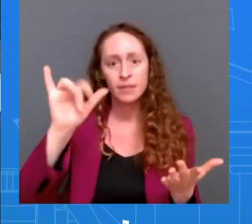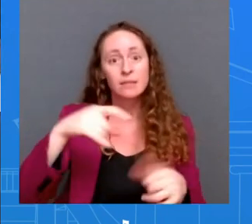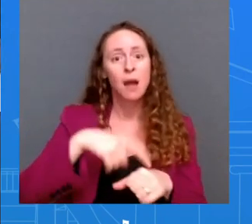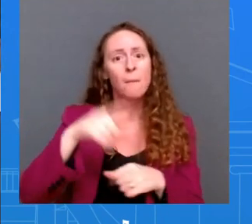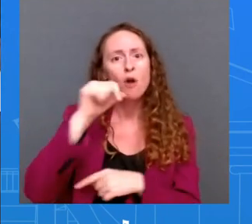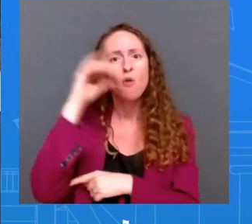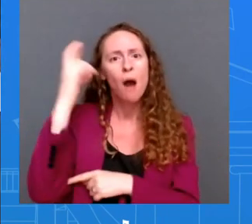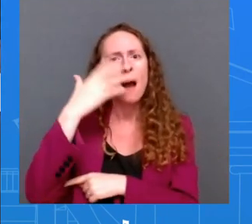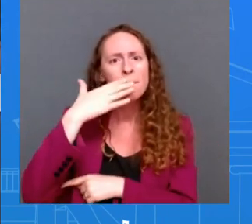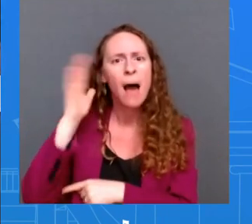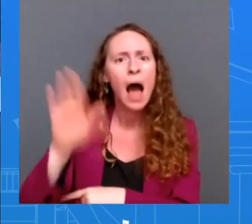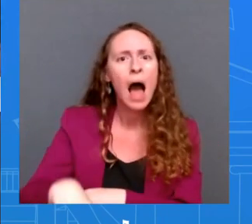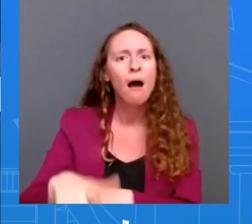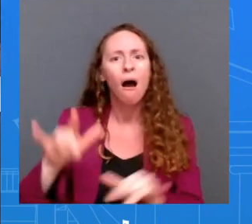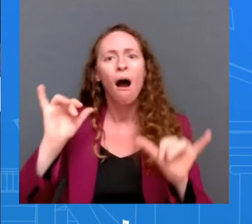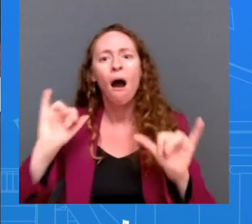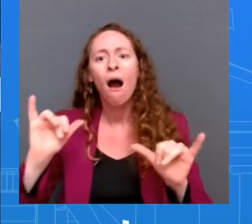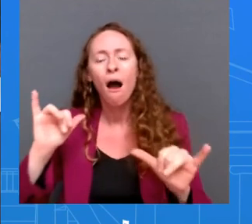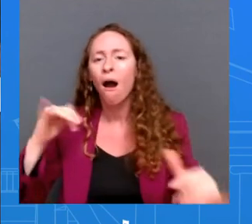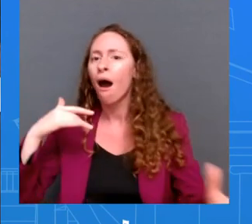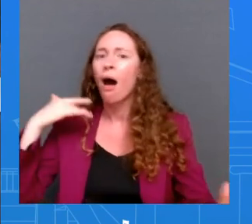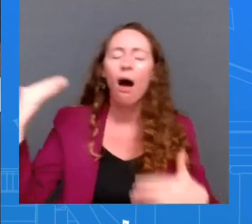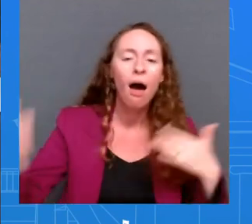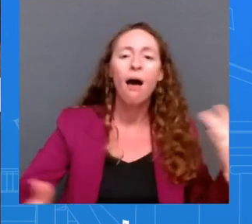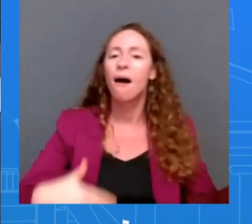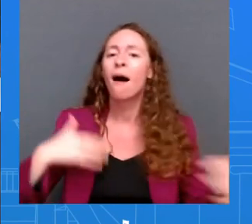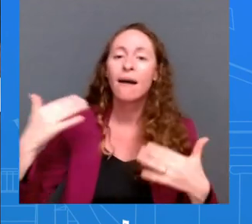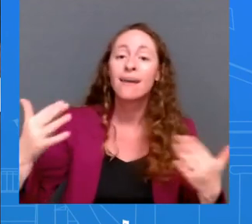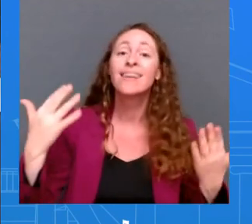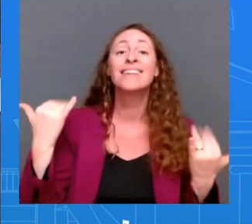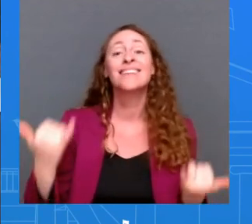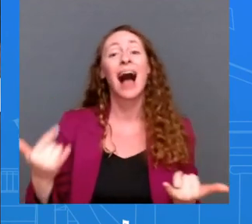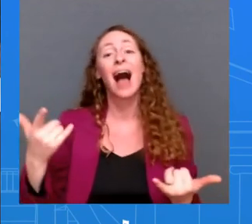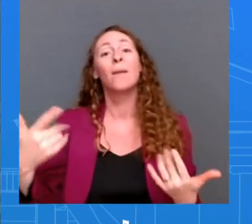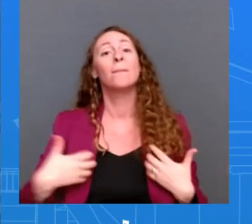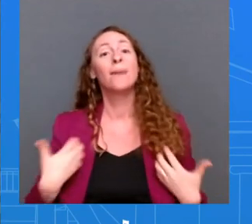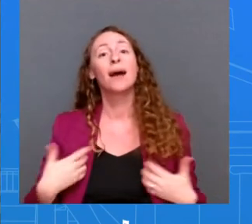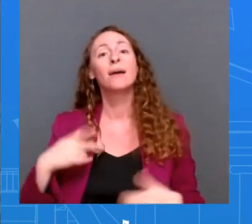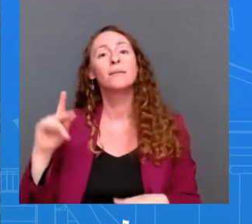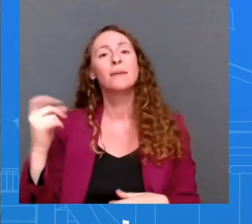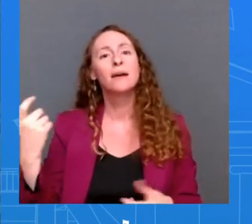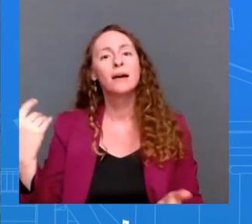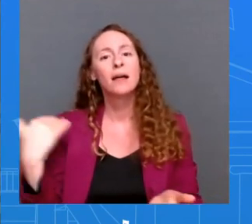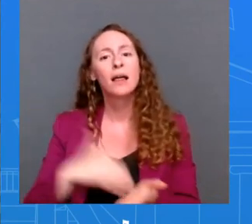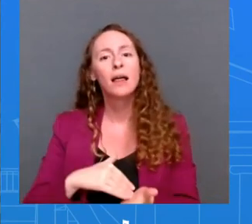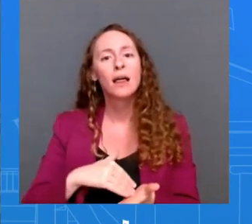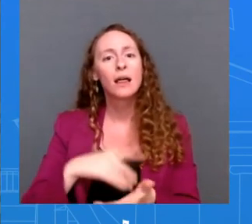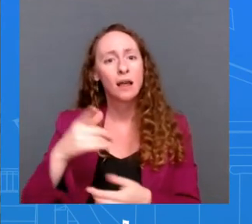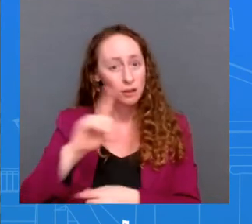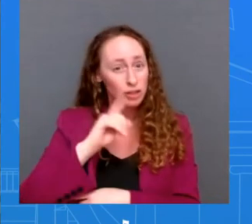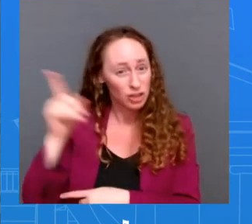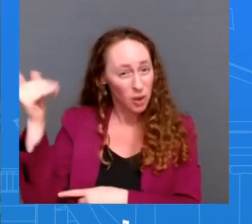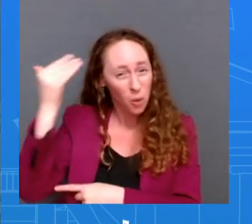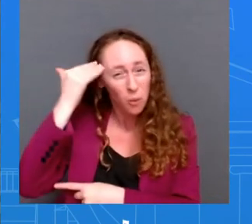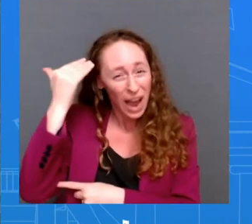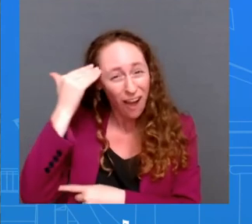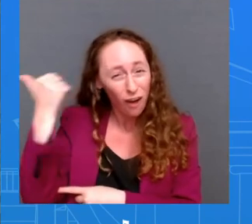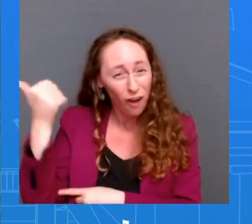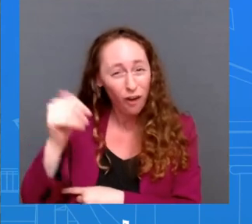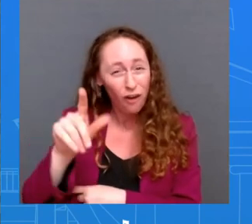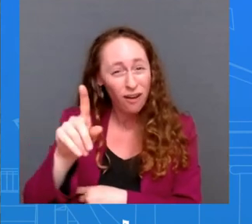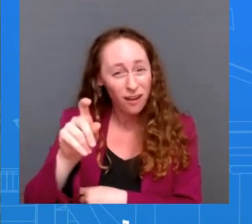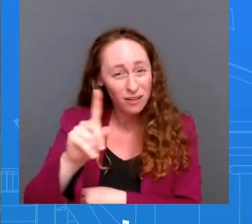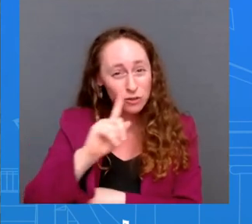in a timely manner about how quickly this was spreading and how fast what I can tell you is that this is an urgent matter,